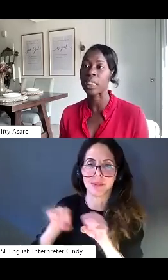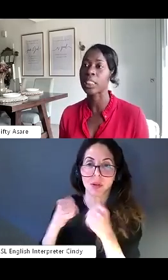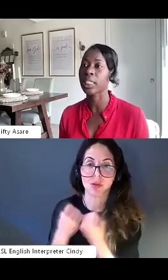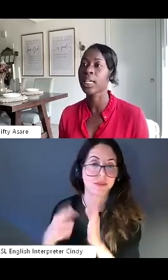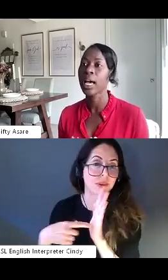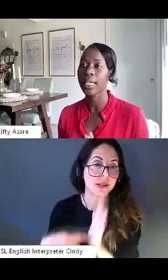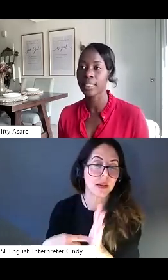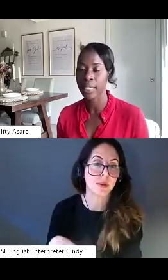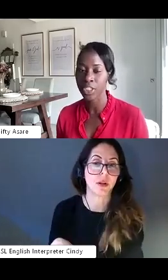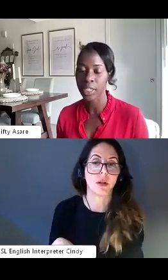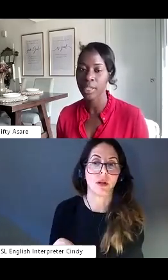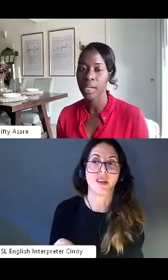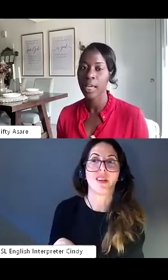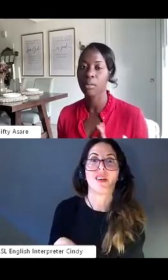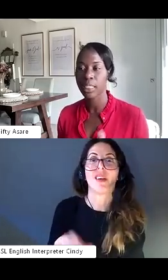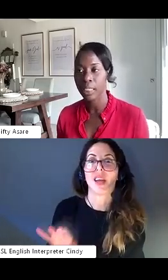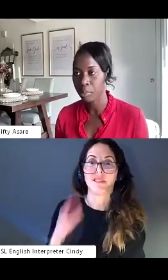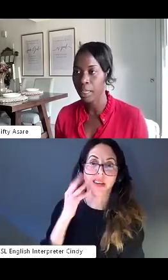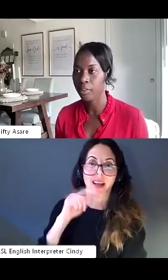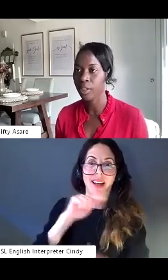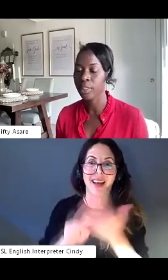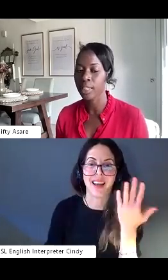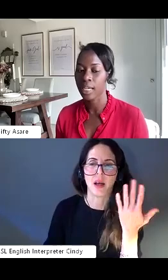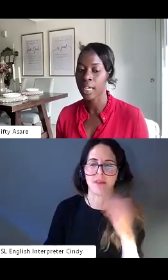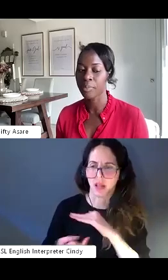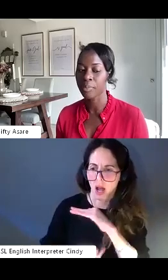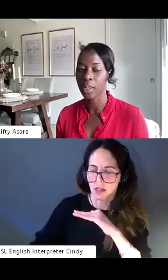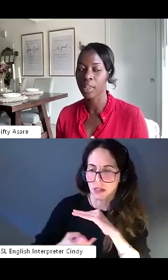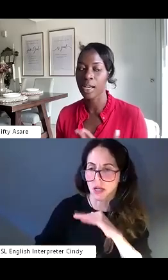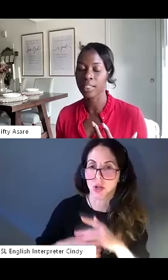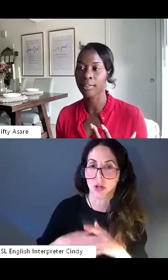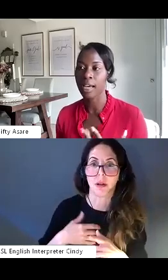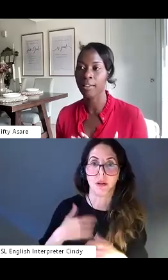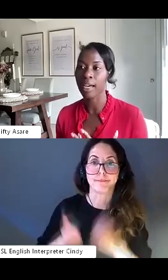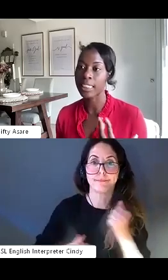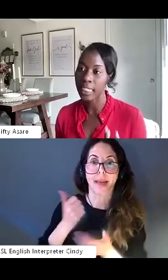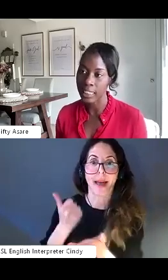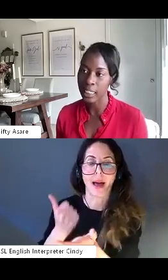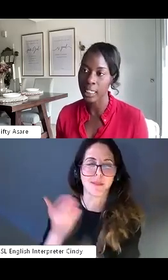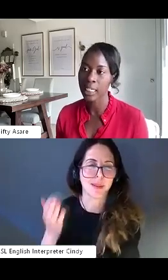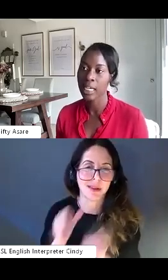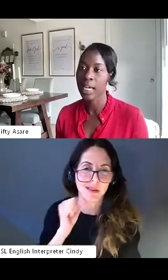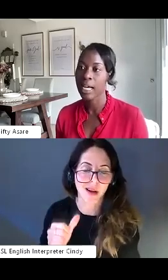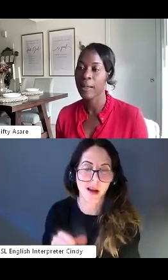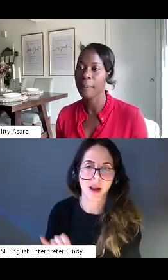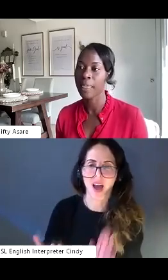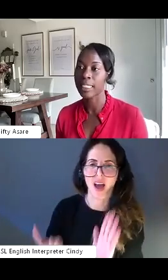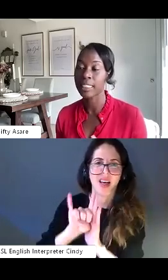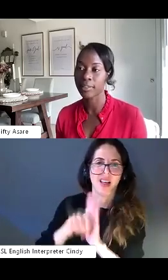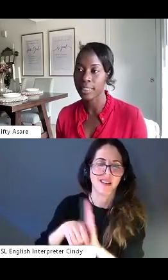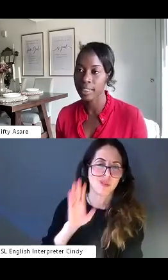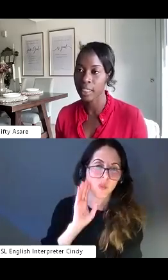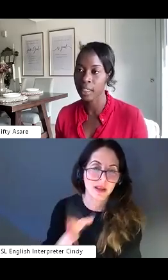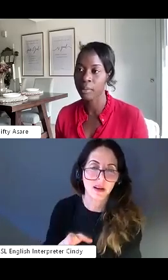this could lead to isolation, help-seeking behaviors, a loss of identity